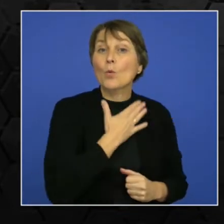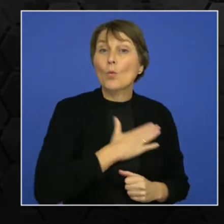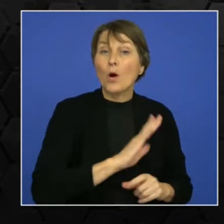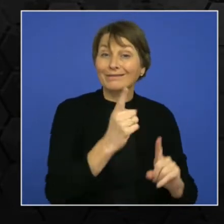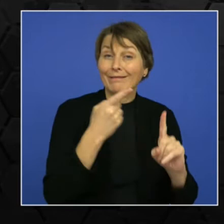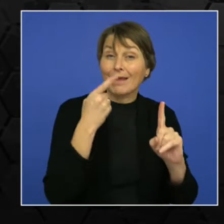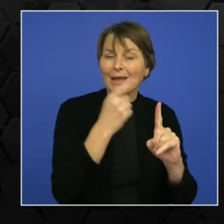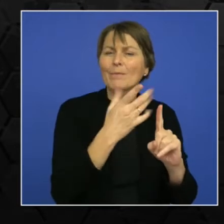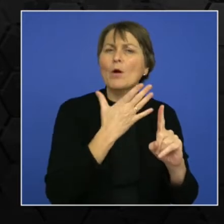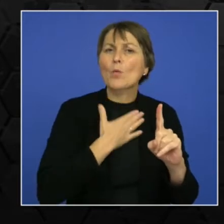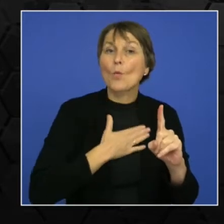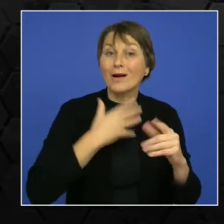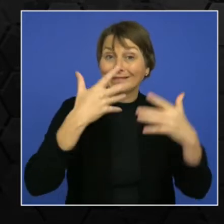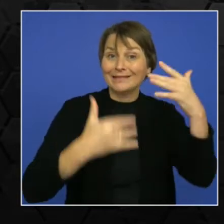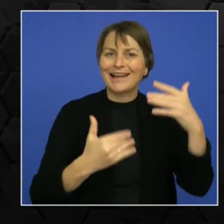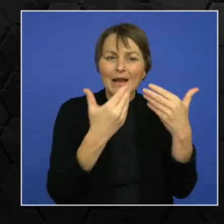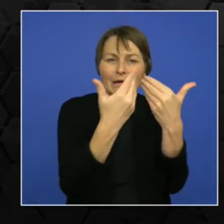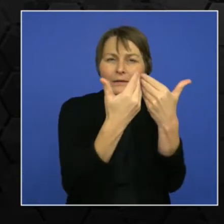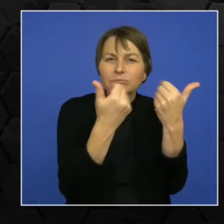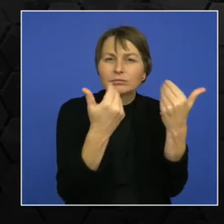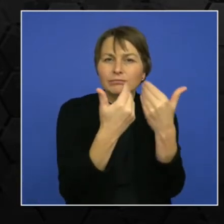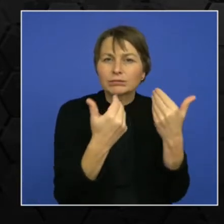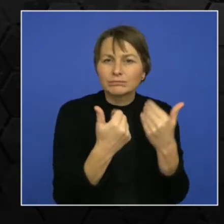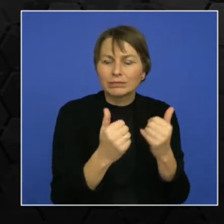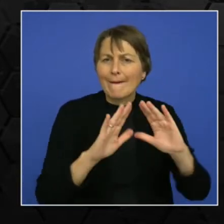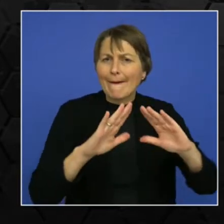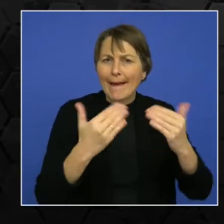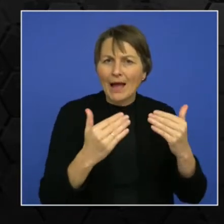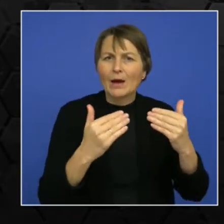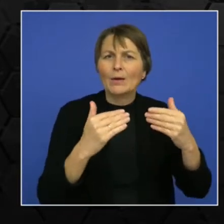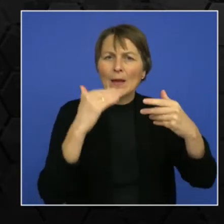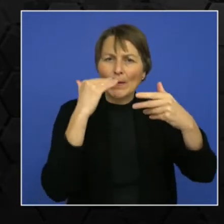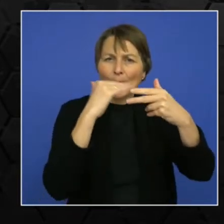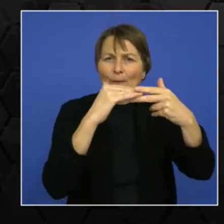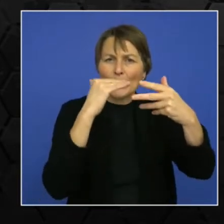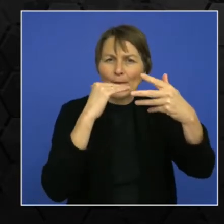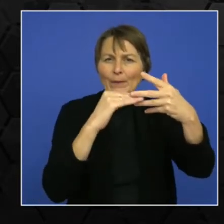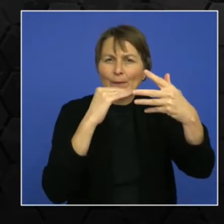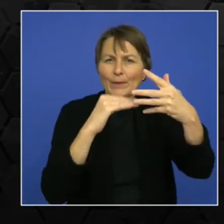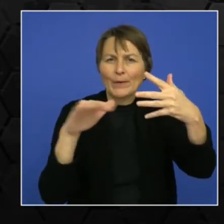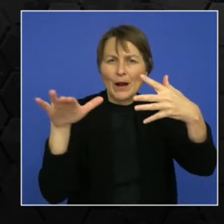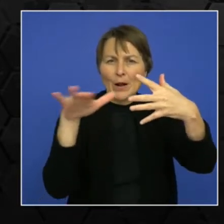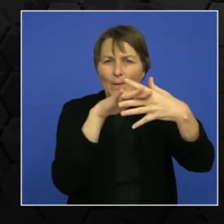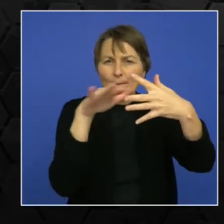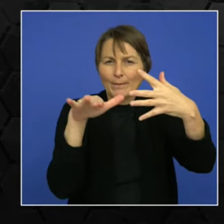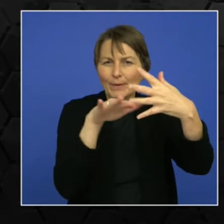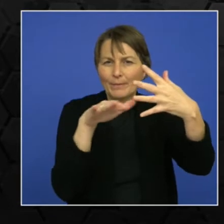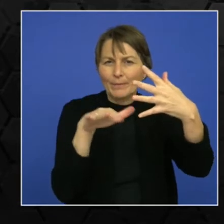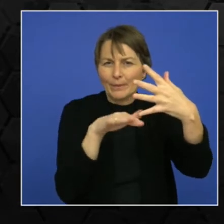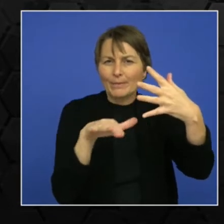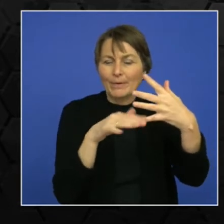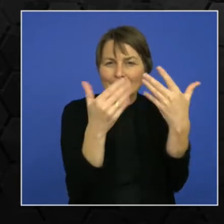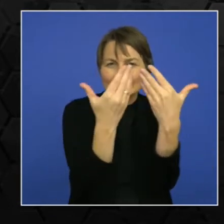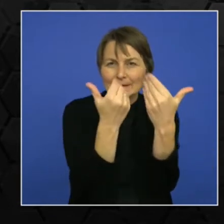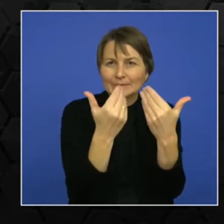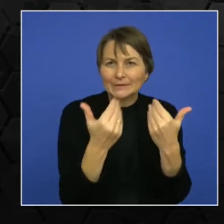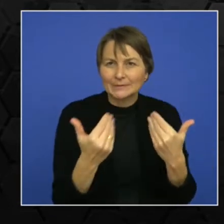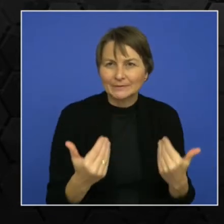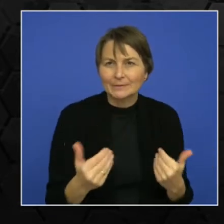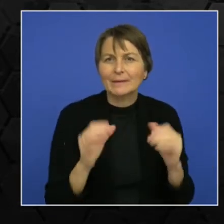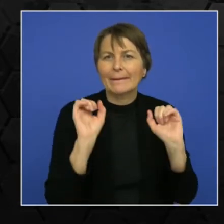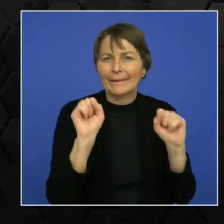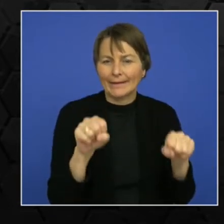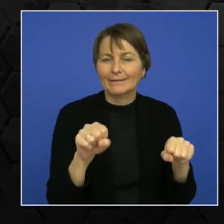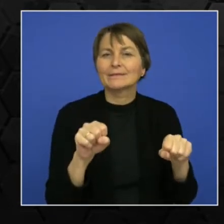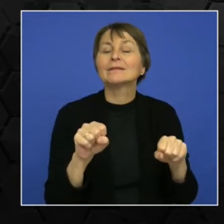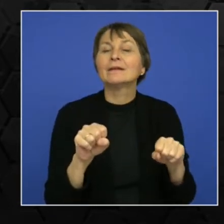like we will be using some slicing operator. So based on the slicing operator, we'll check whether there is a date or not. So if there is no date, we'll be just simply